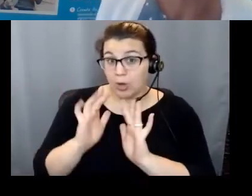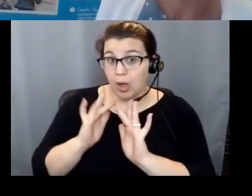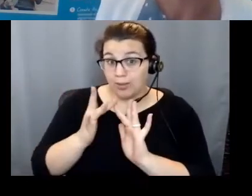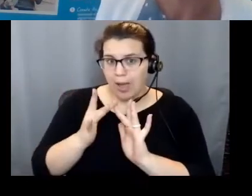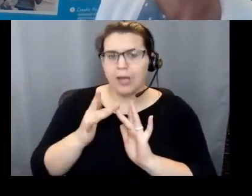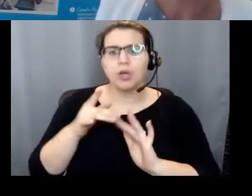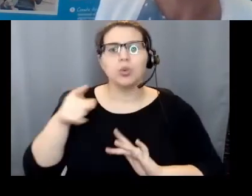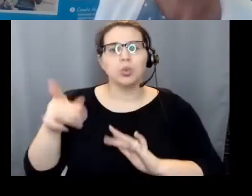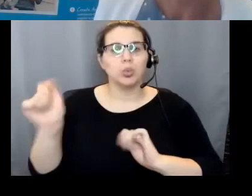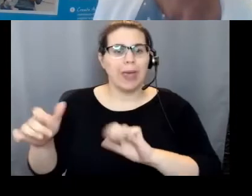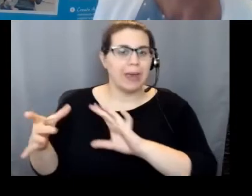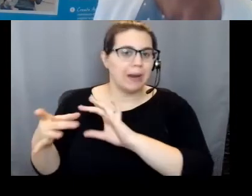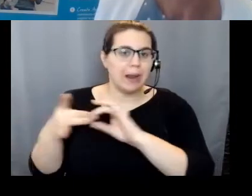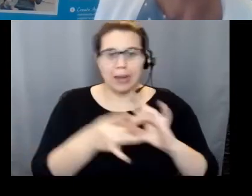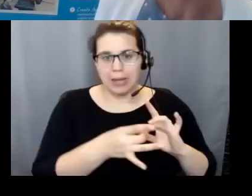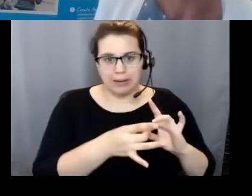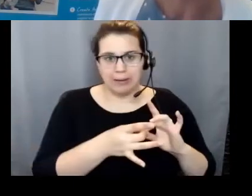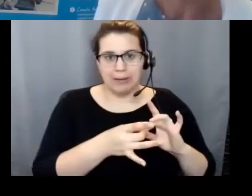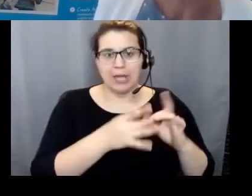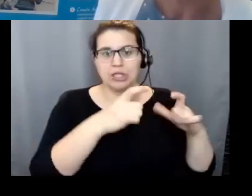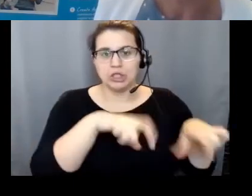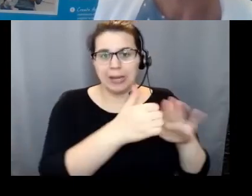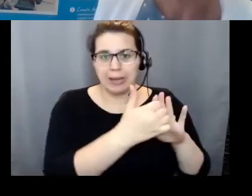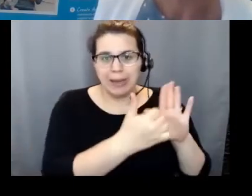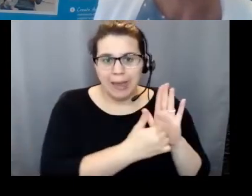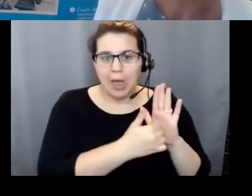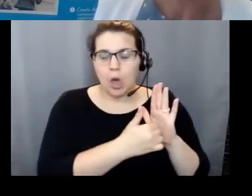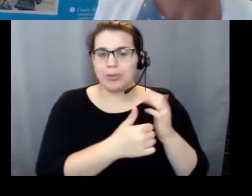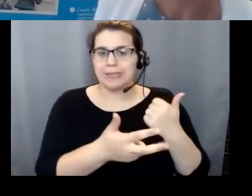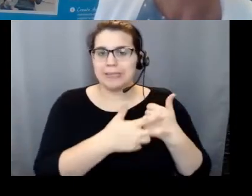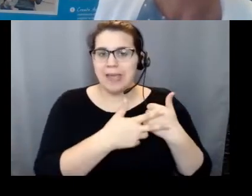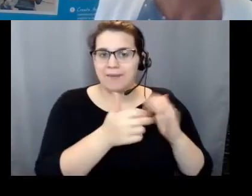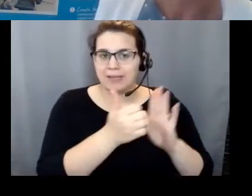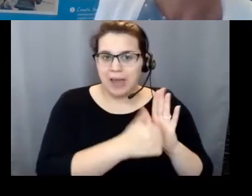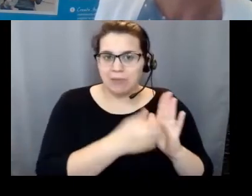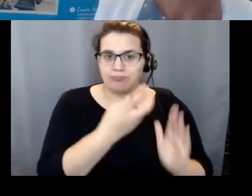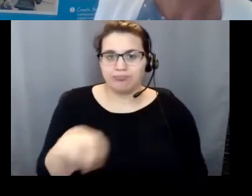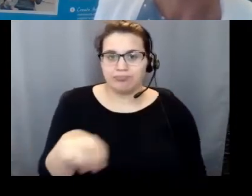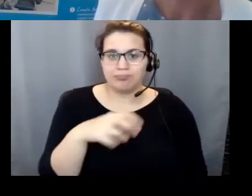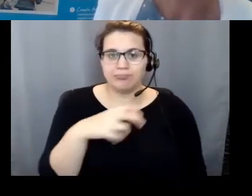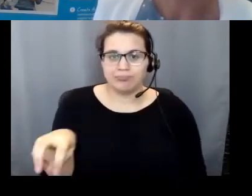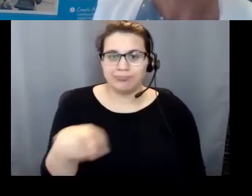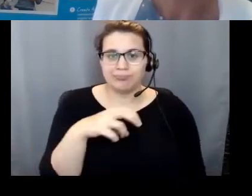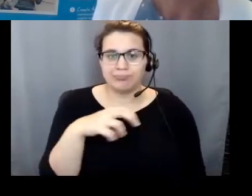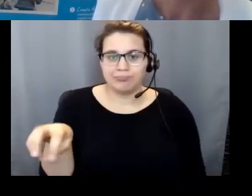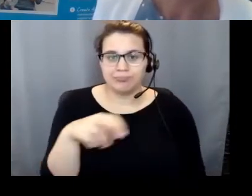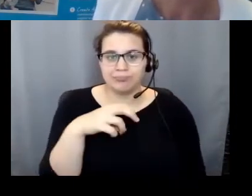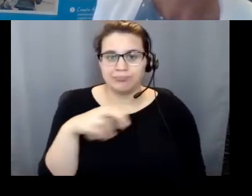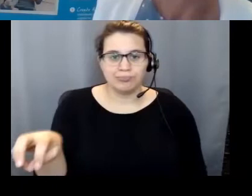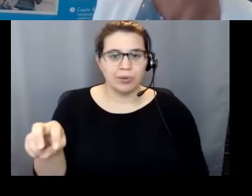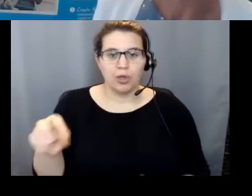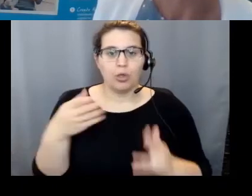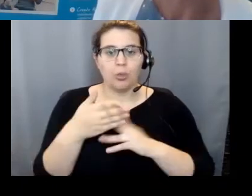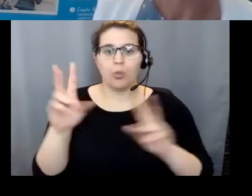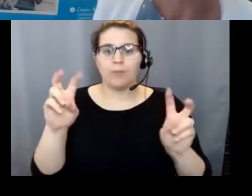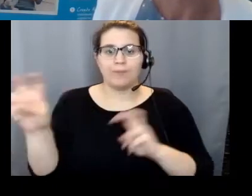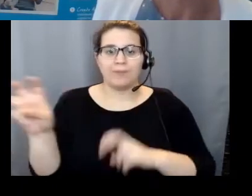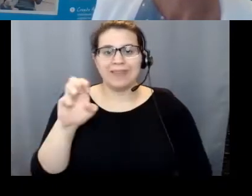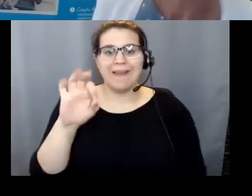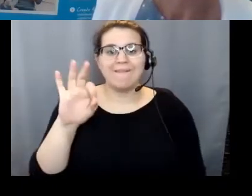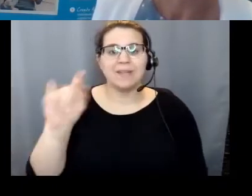checking or savings account and make transfers as needed via electronic funds transfer. We call that